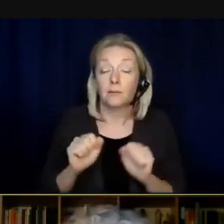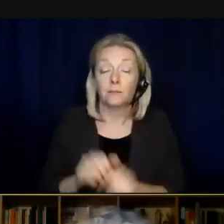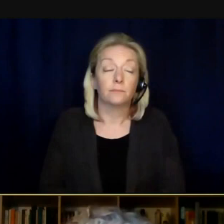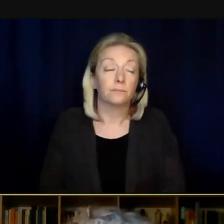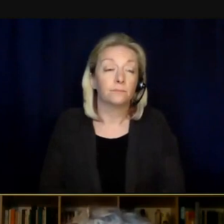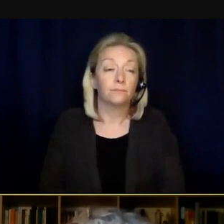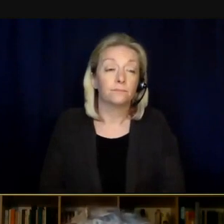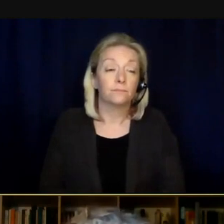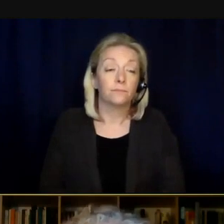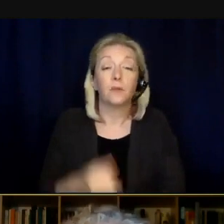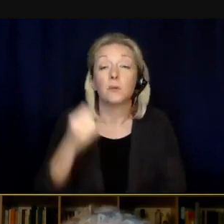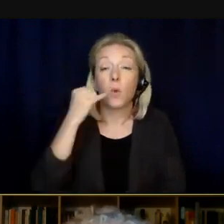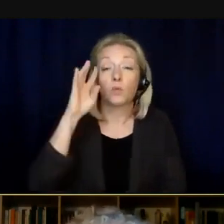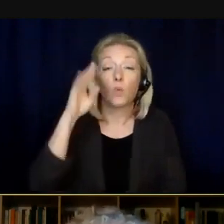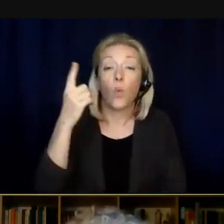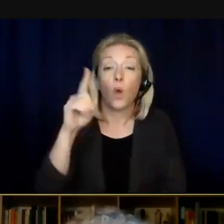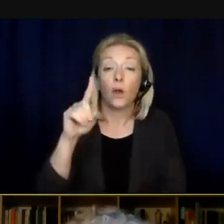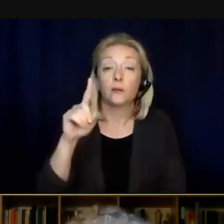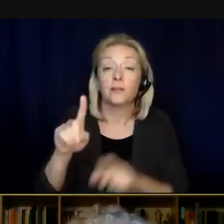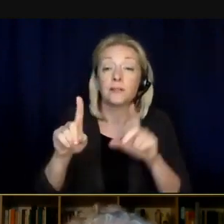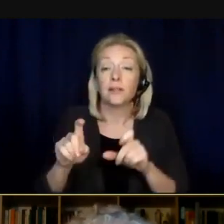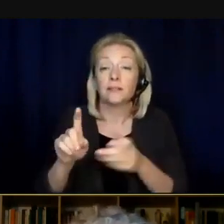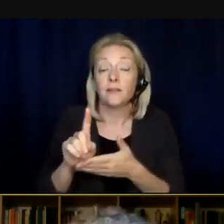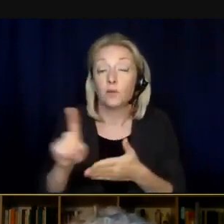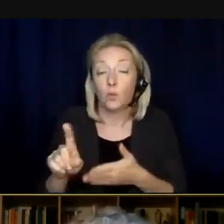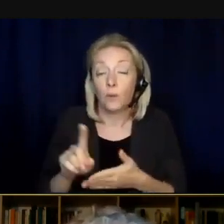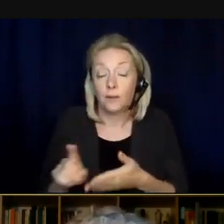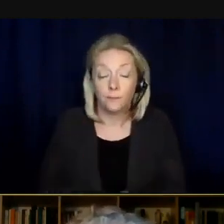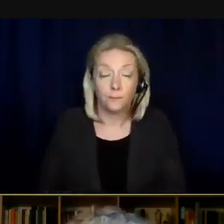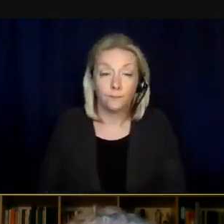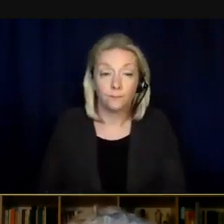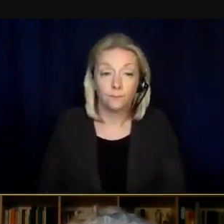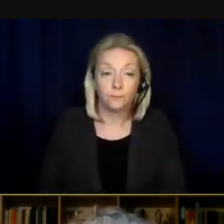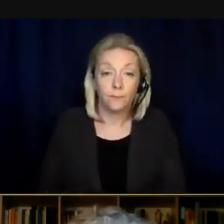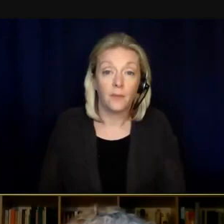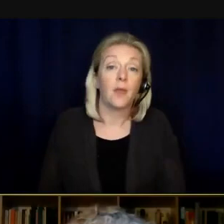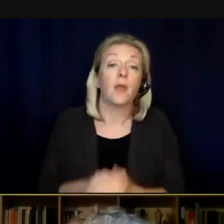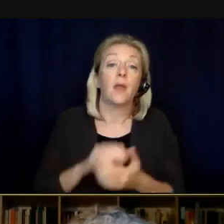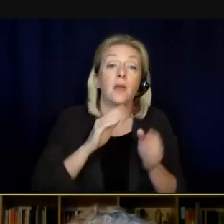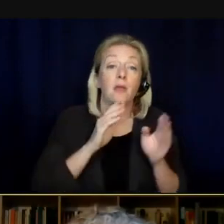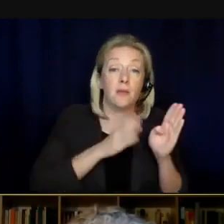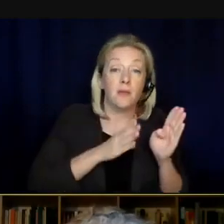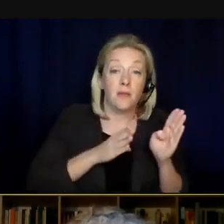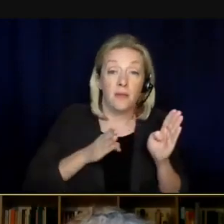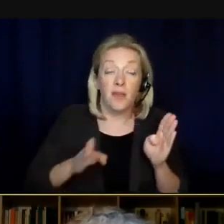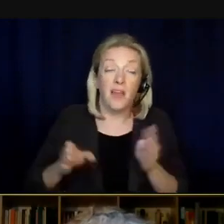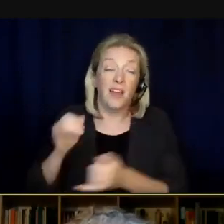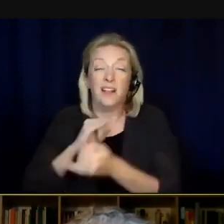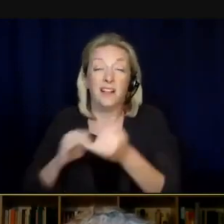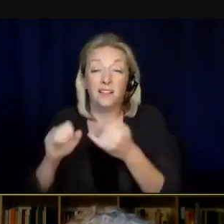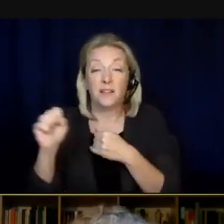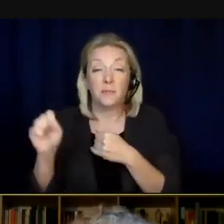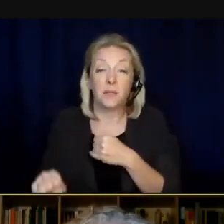do 1 quiz a week, and then for the end of the semester, you want to pull in a